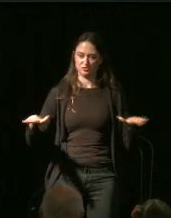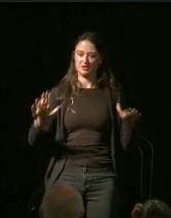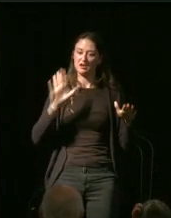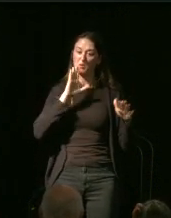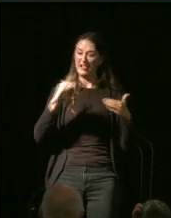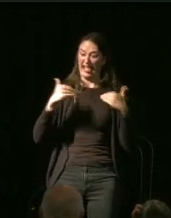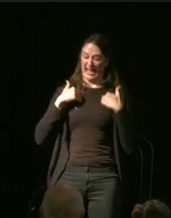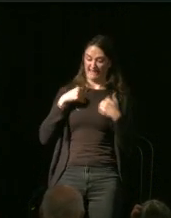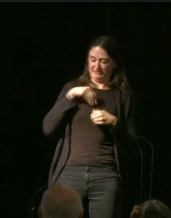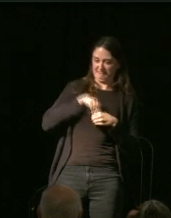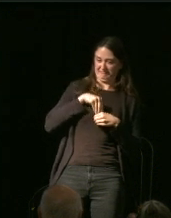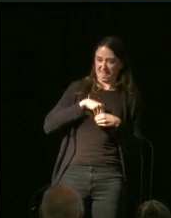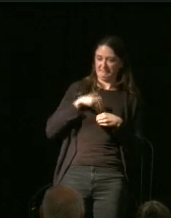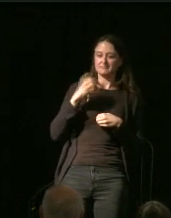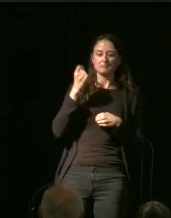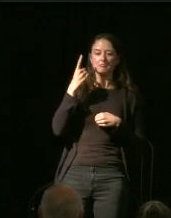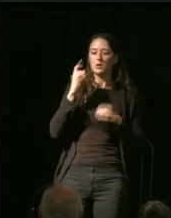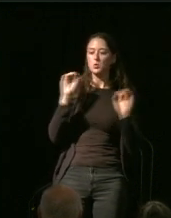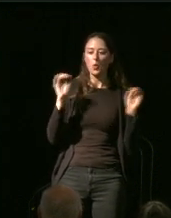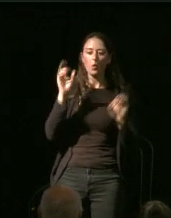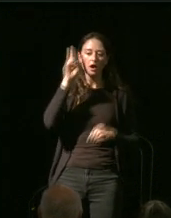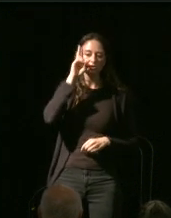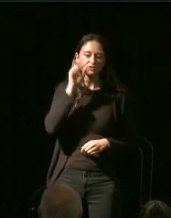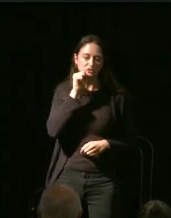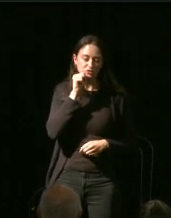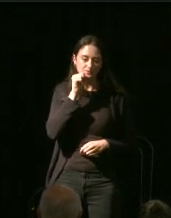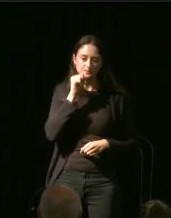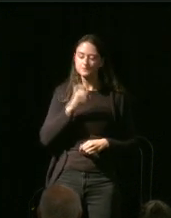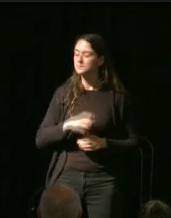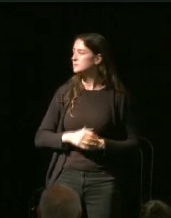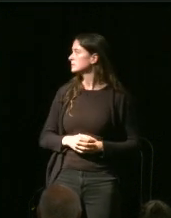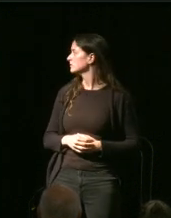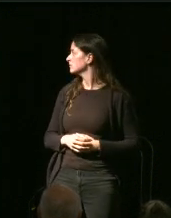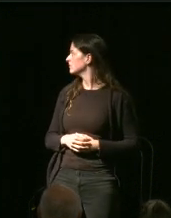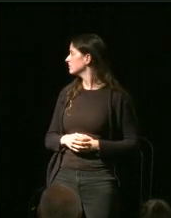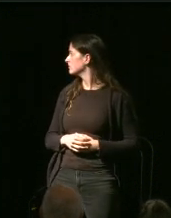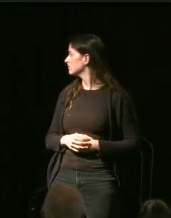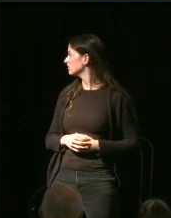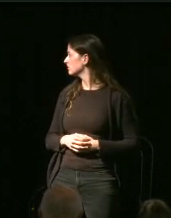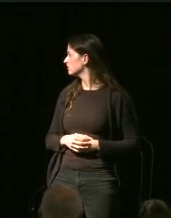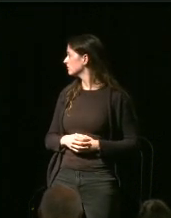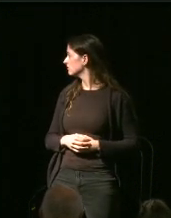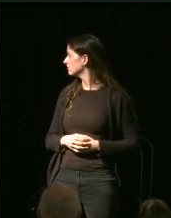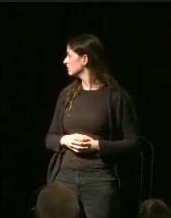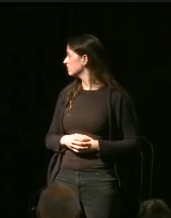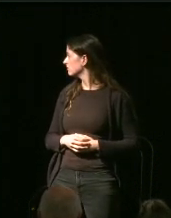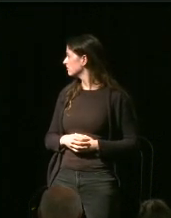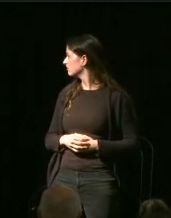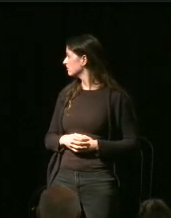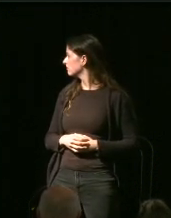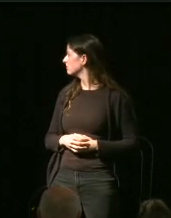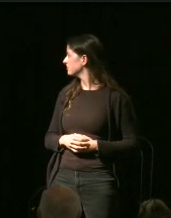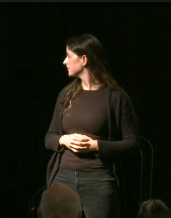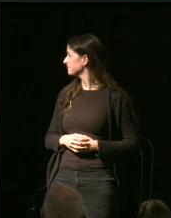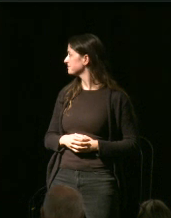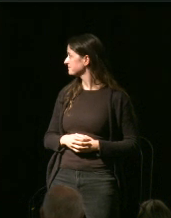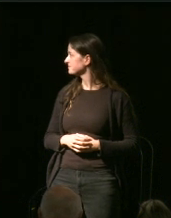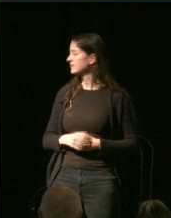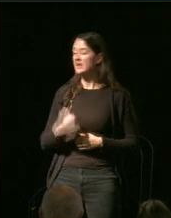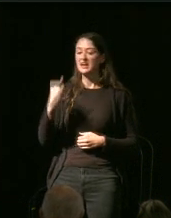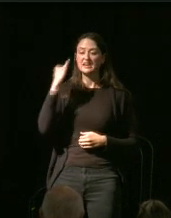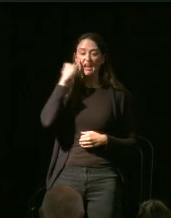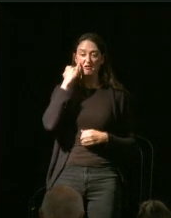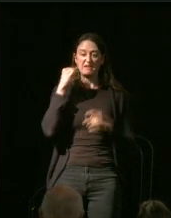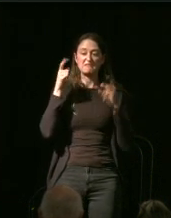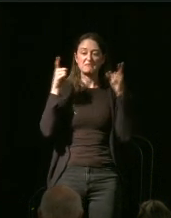And these are additional scenarios. On the left, if two parents with the same genetic type of Usher syndrome have children together, all of their children would